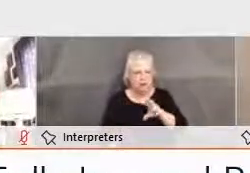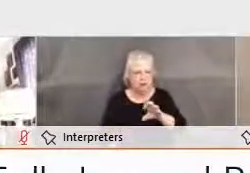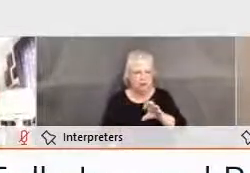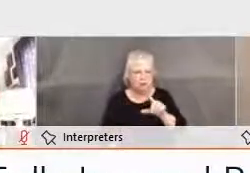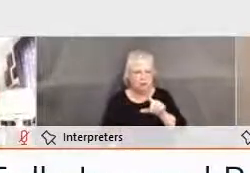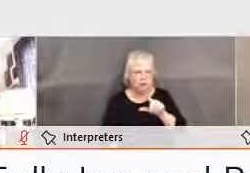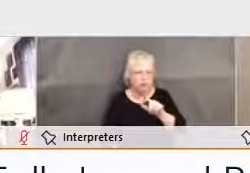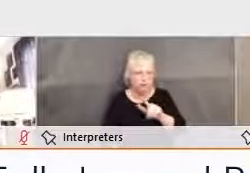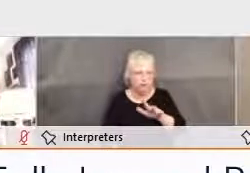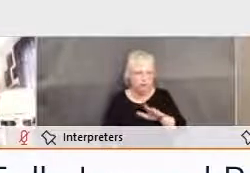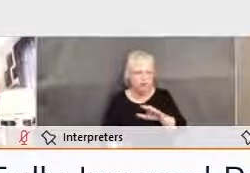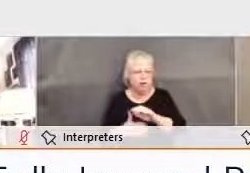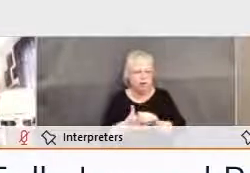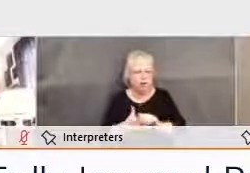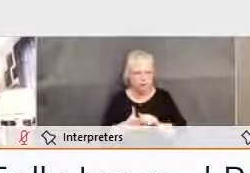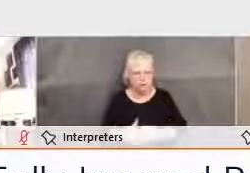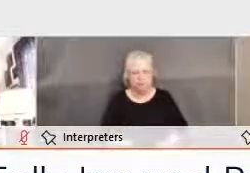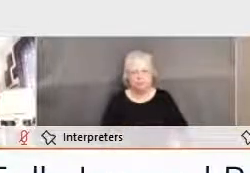$1,184,625.